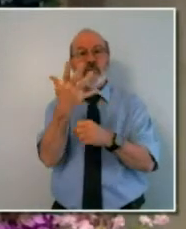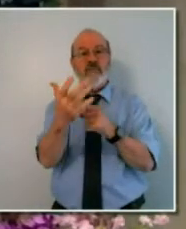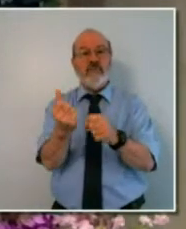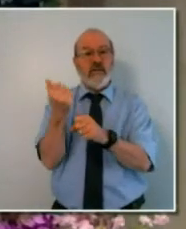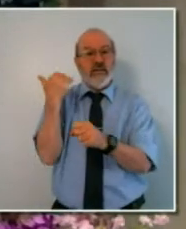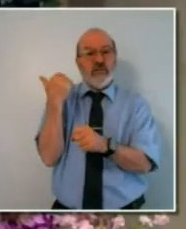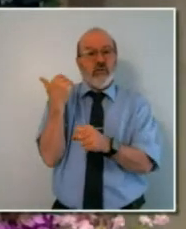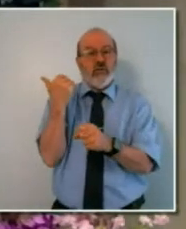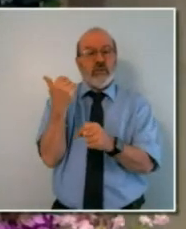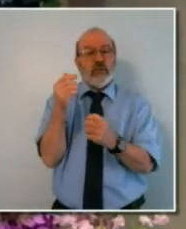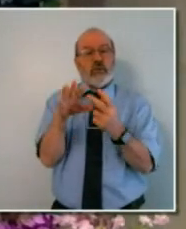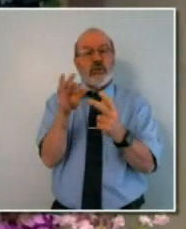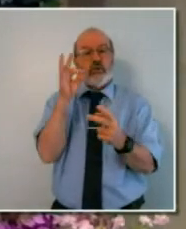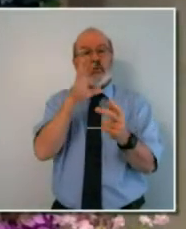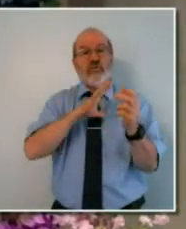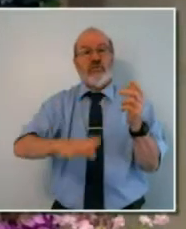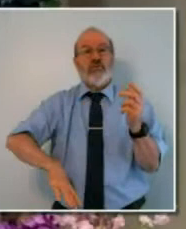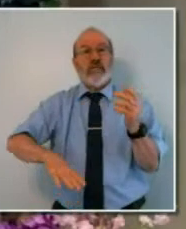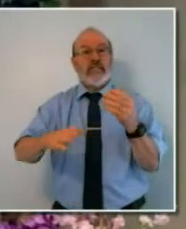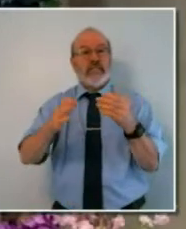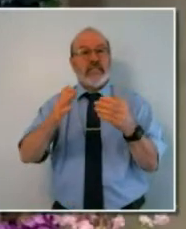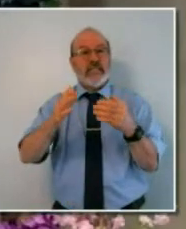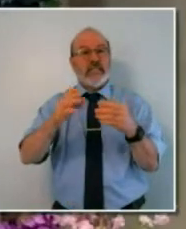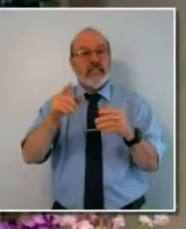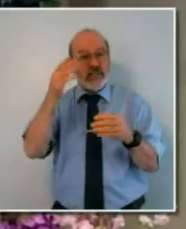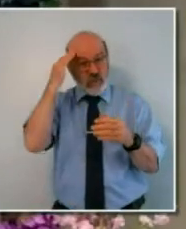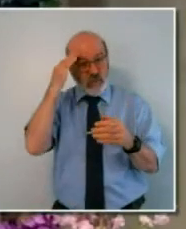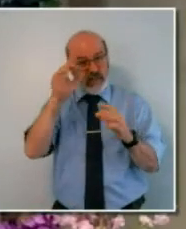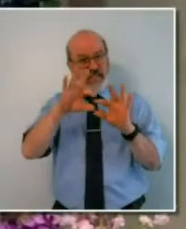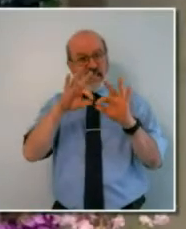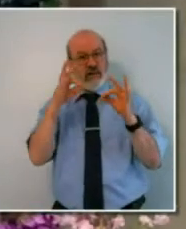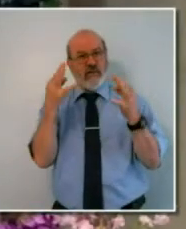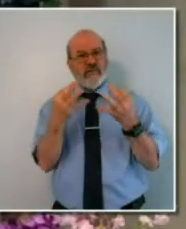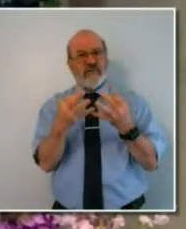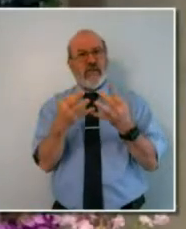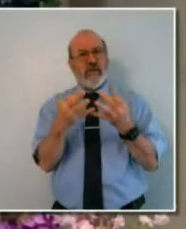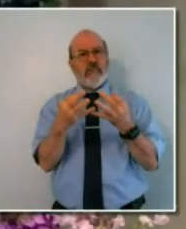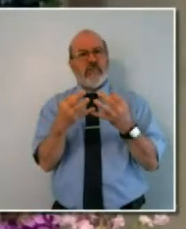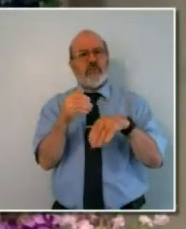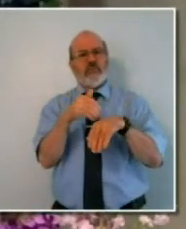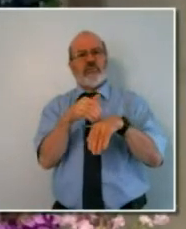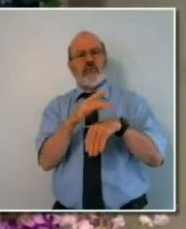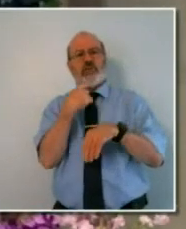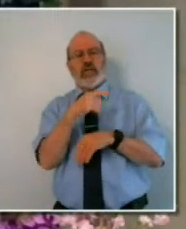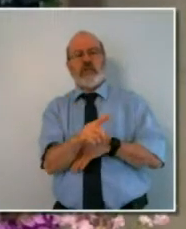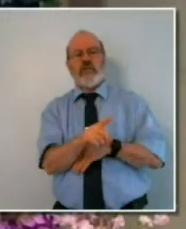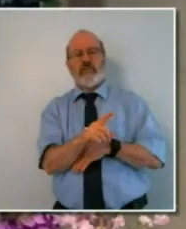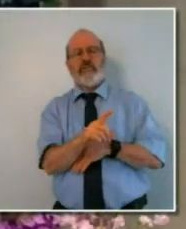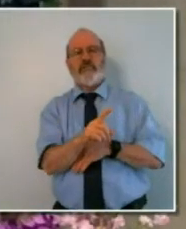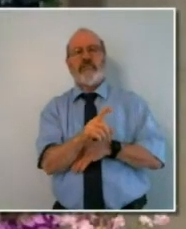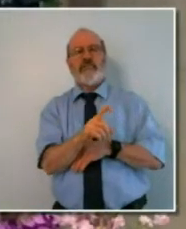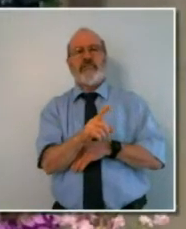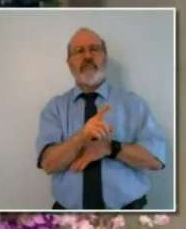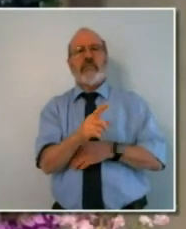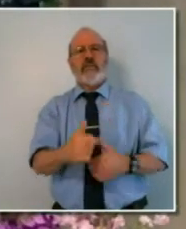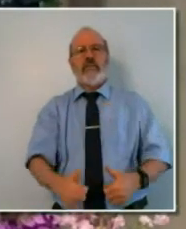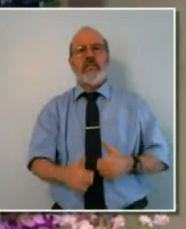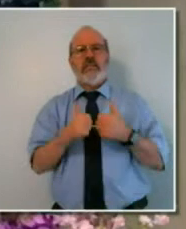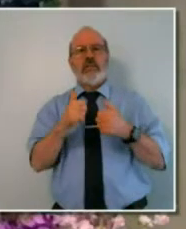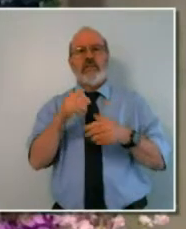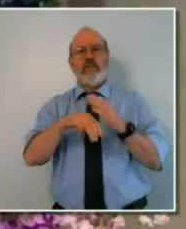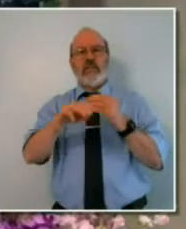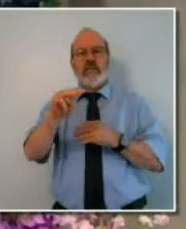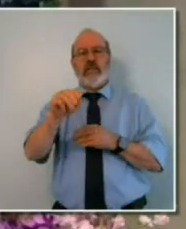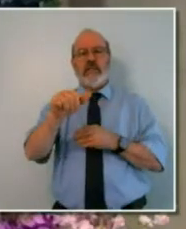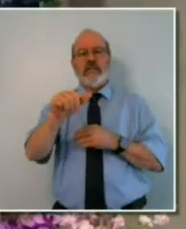she chose Christ even knowing that her family would utterly reject her. She lives in Malaysia with